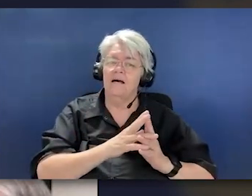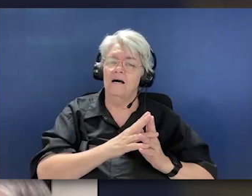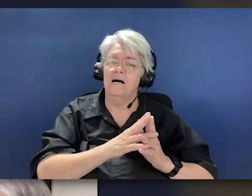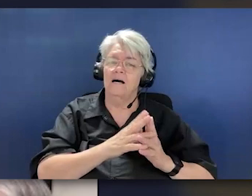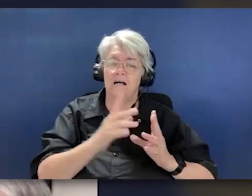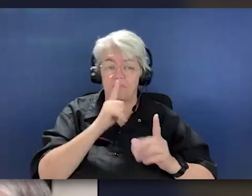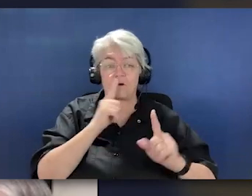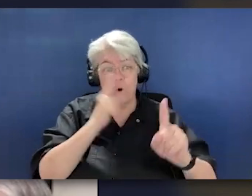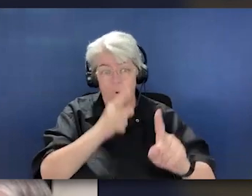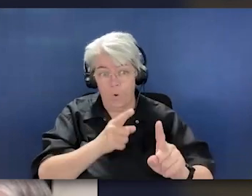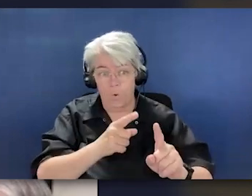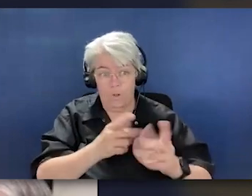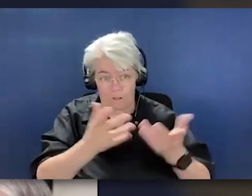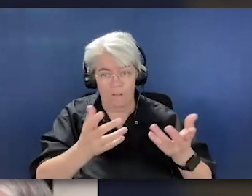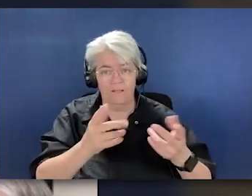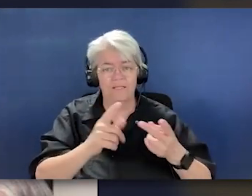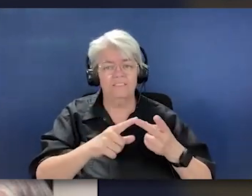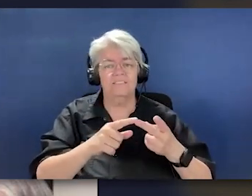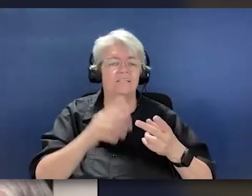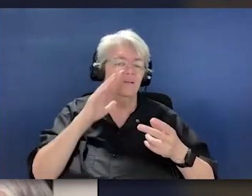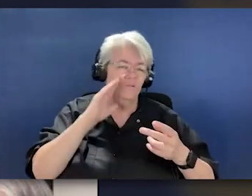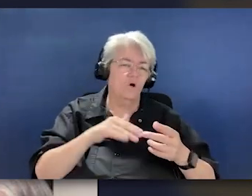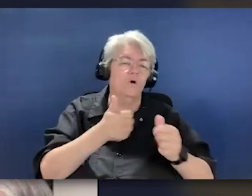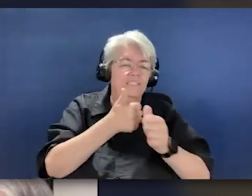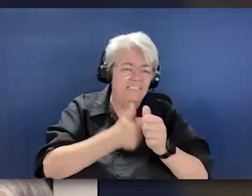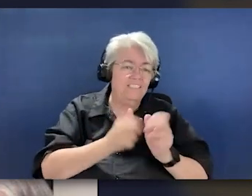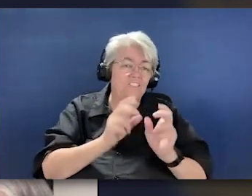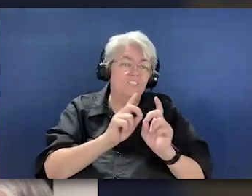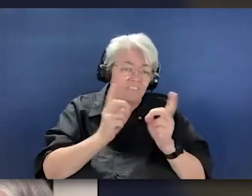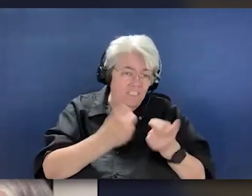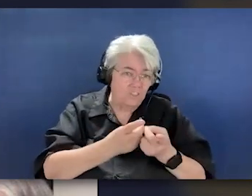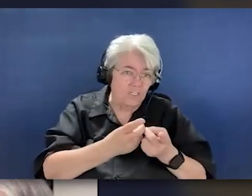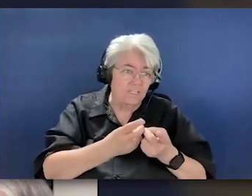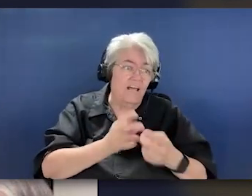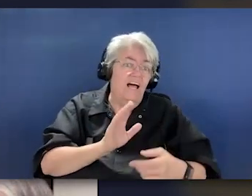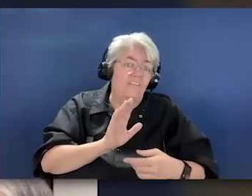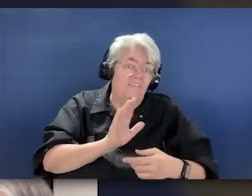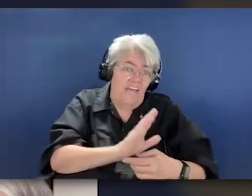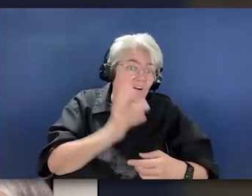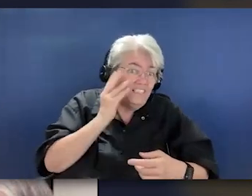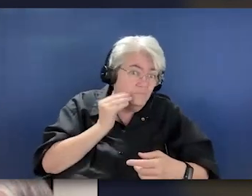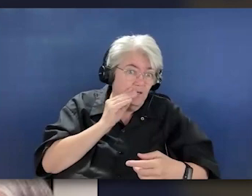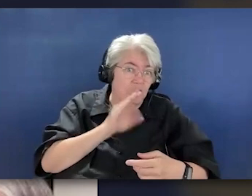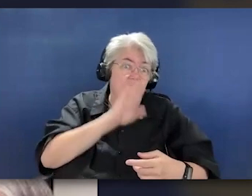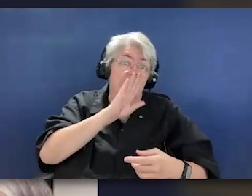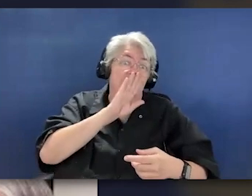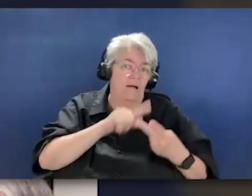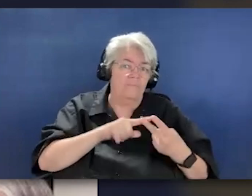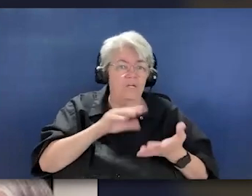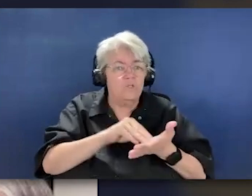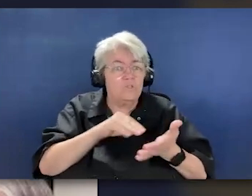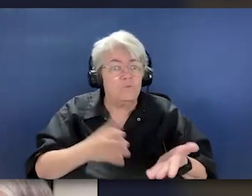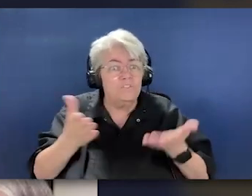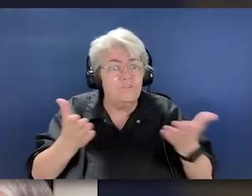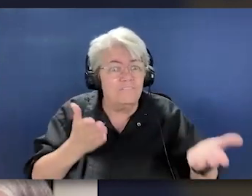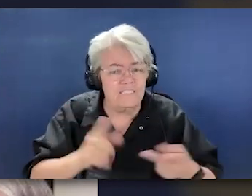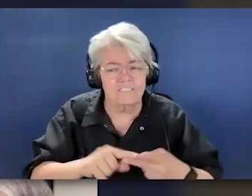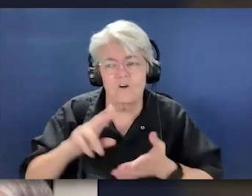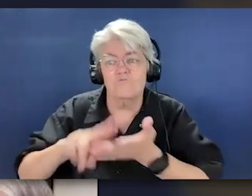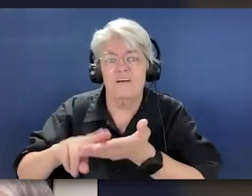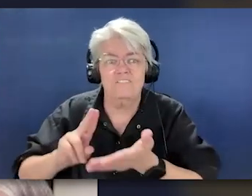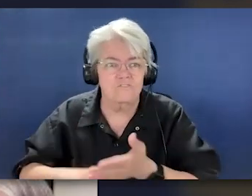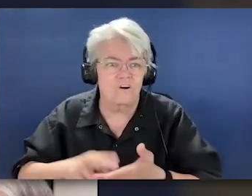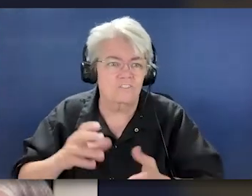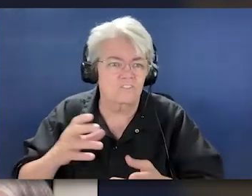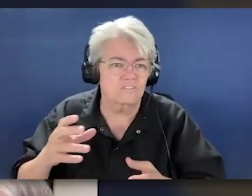The goal is really that as every division is grappling with this, like student services, right, the registrar's office, security, legal,